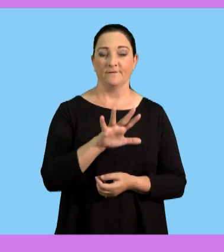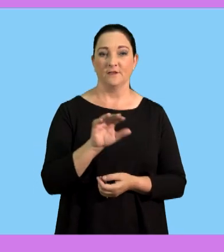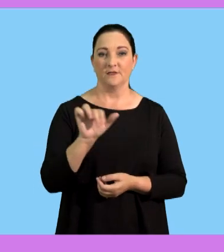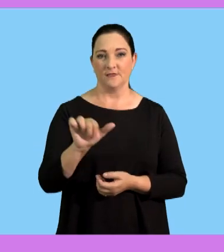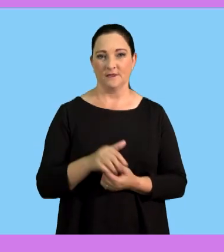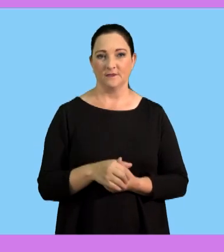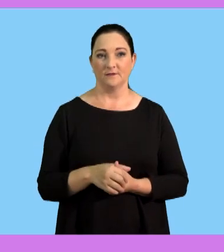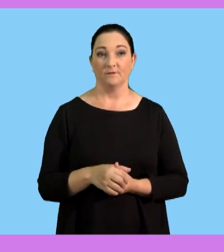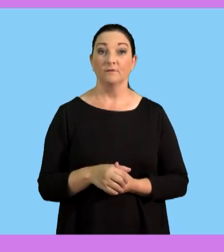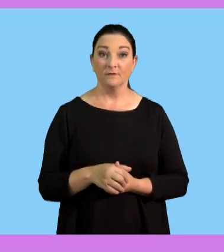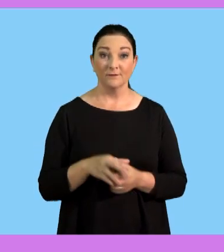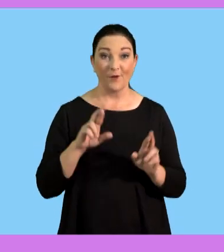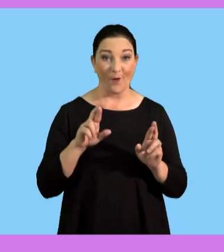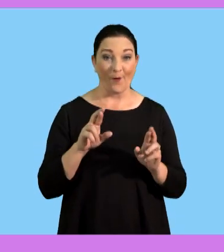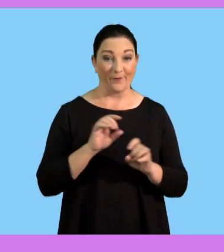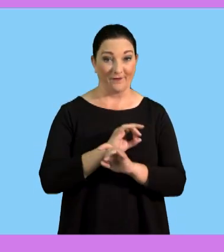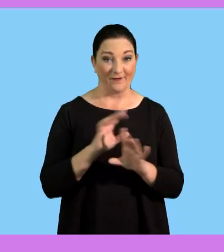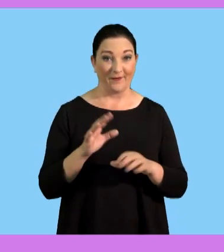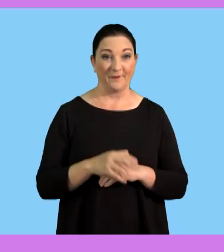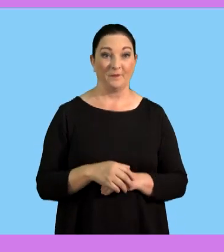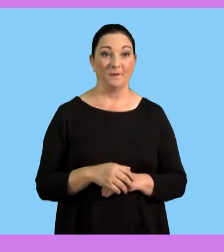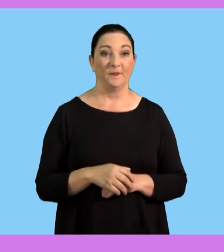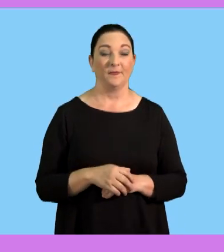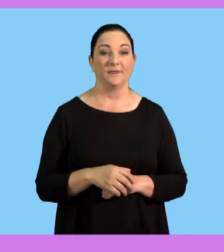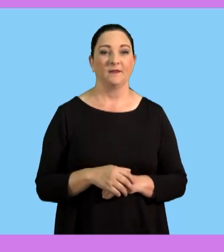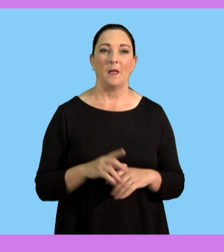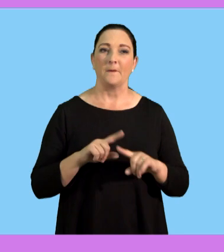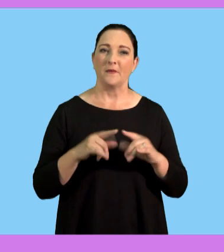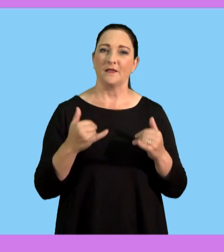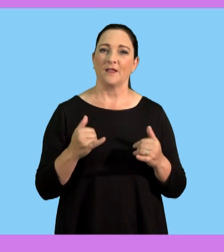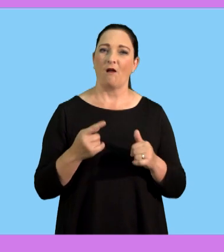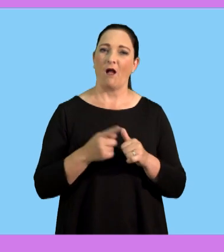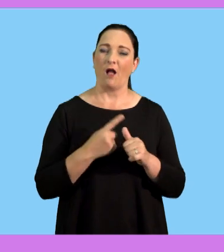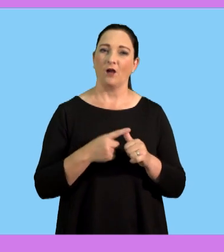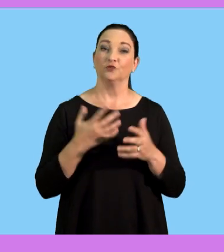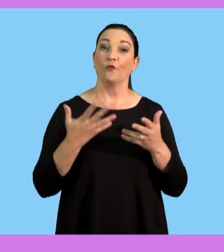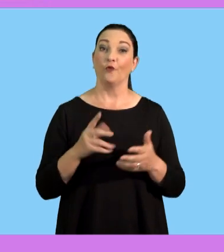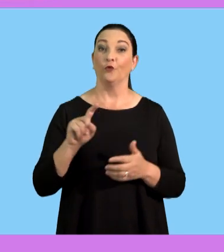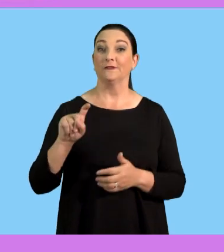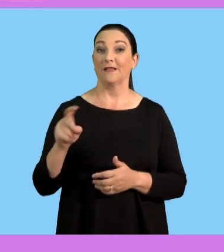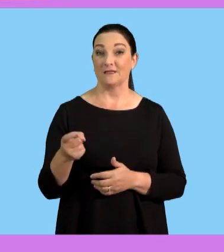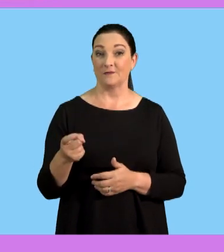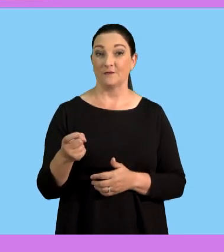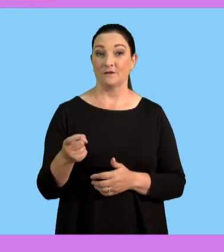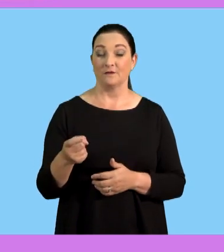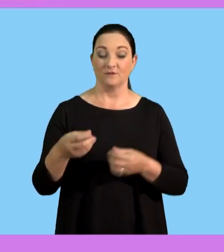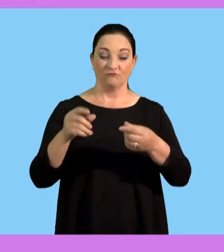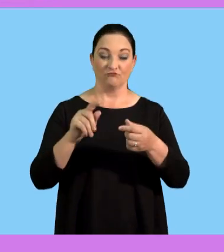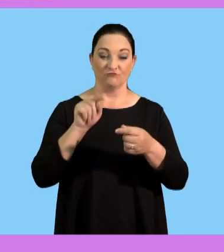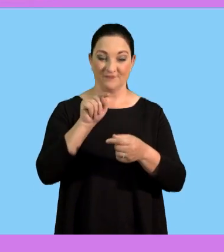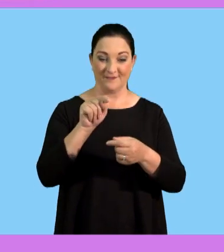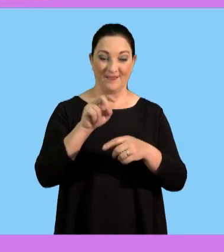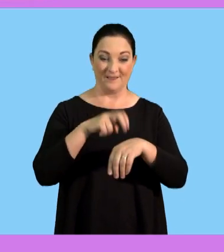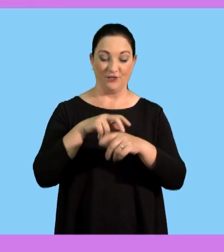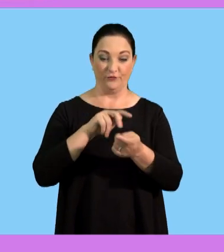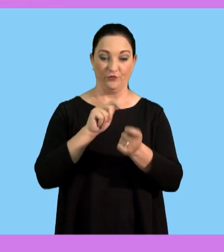of 56. I hope that is clear. Now I'm saying, write your answer as a decimal. So therefore, I